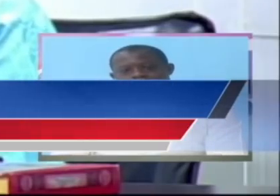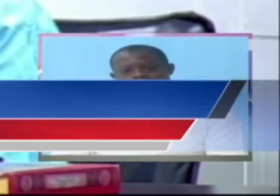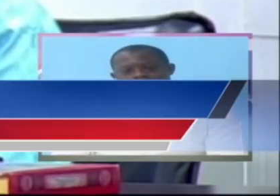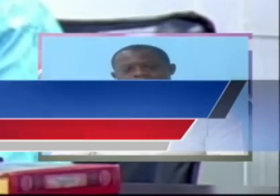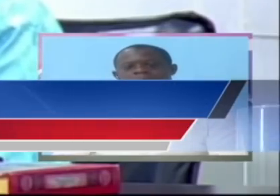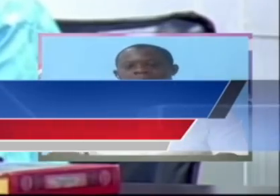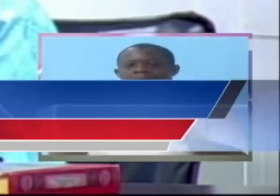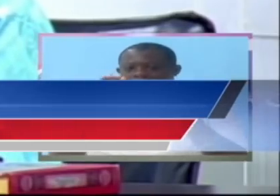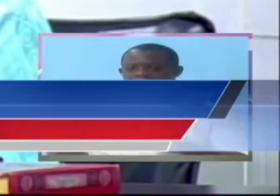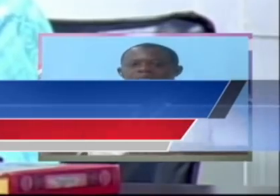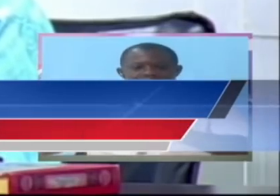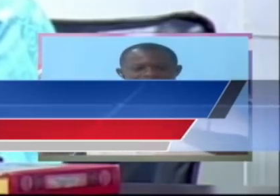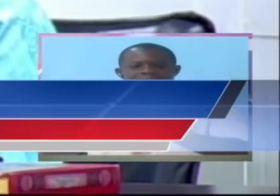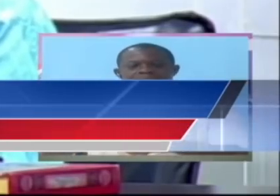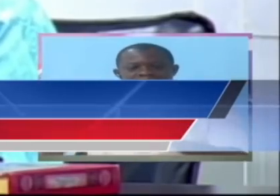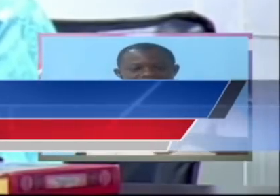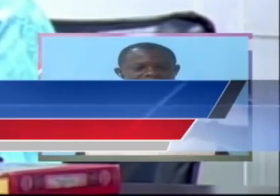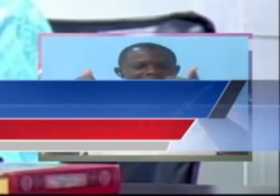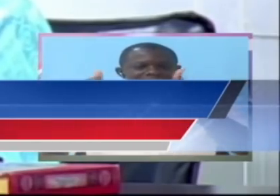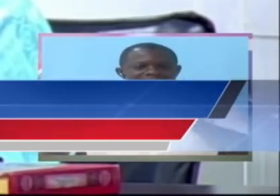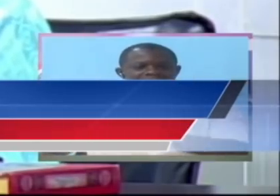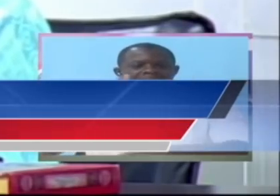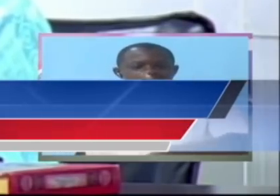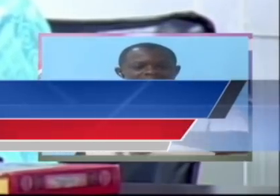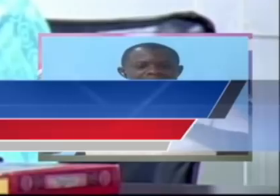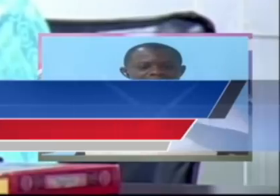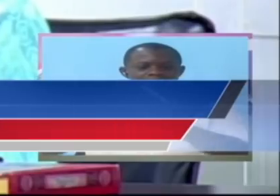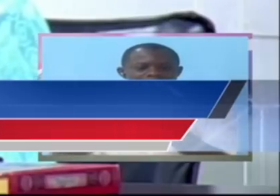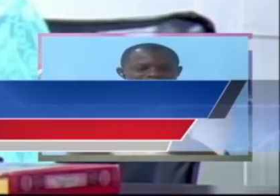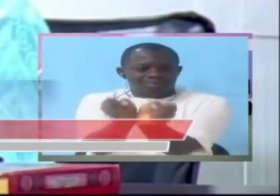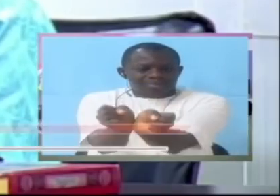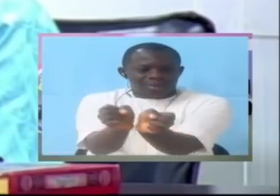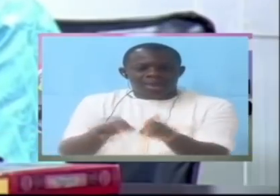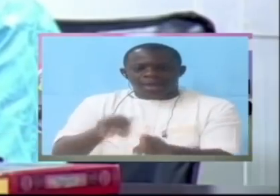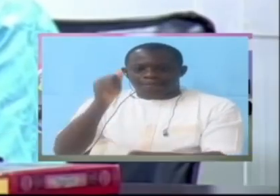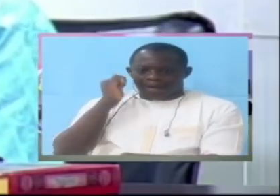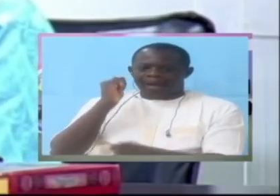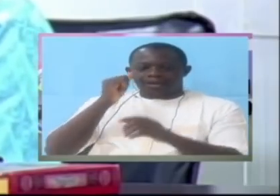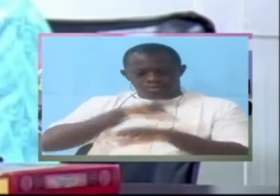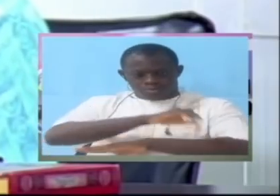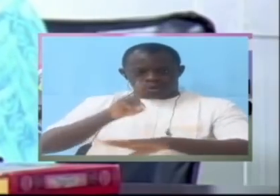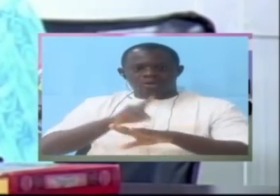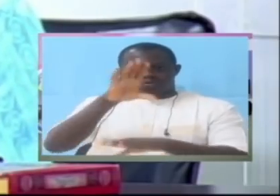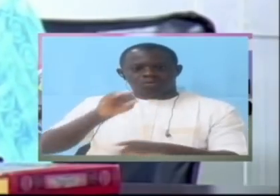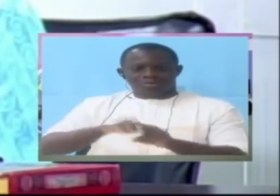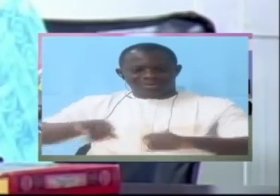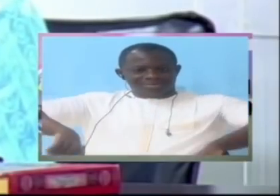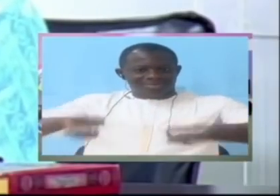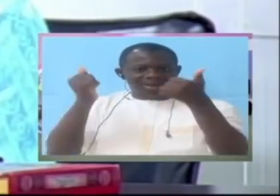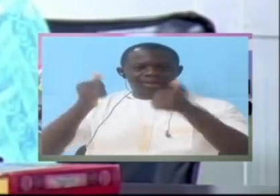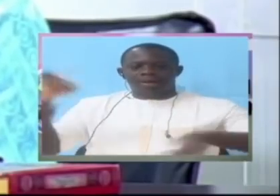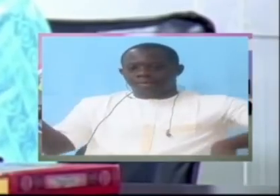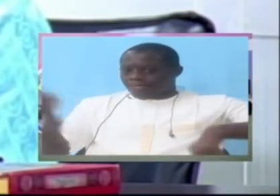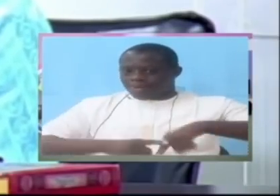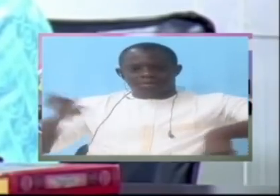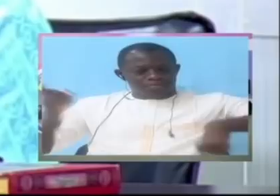And that was the time they handcuffed my hands behind me. They put the banta dela. And they started beating me.